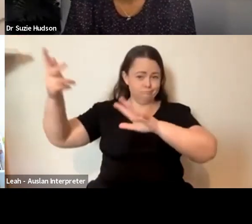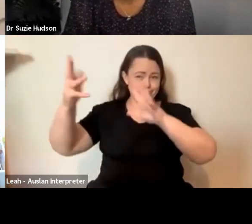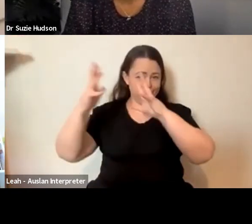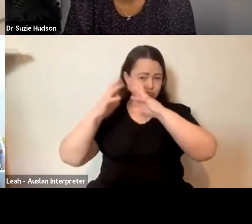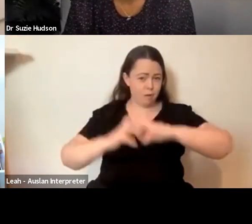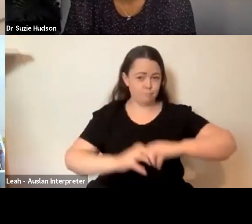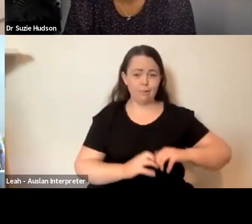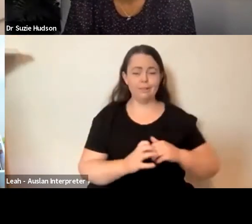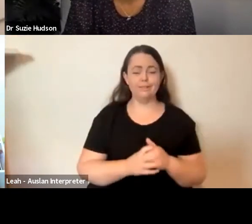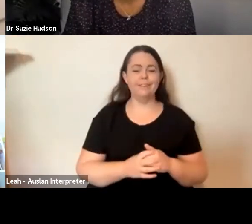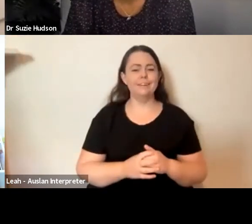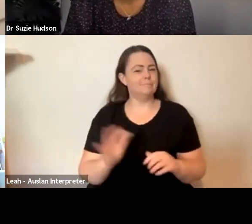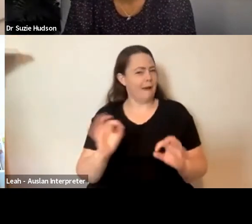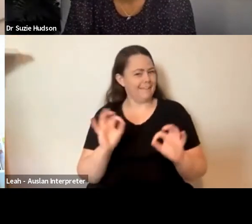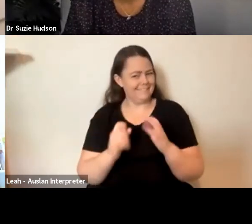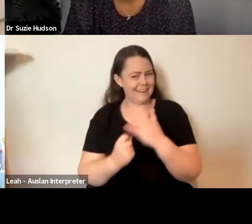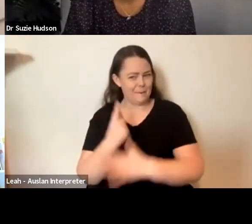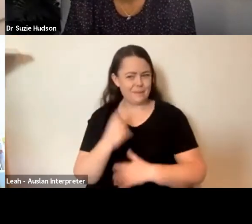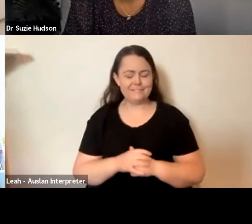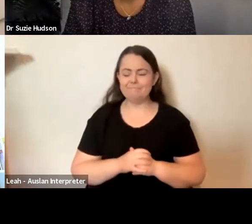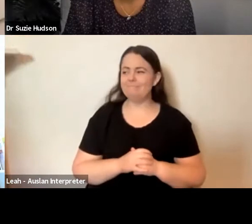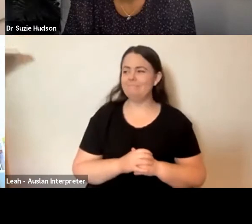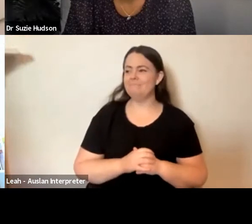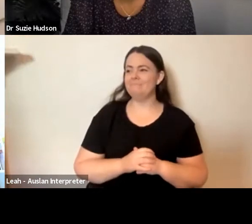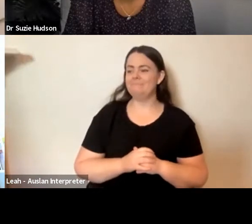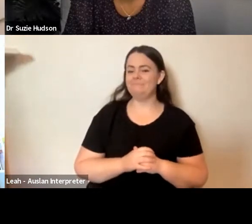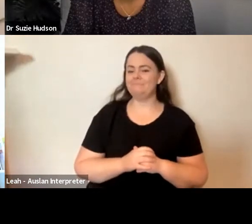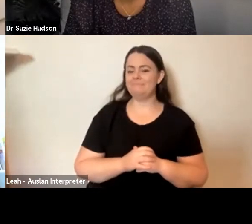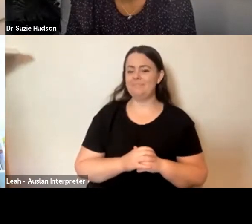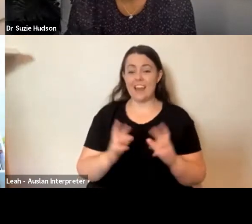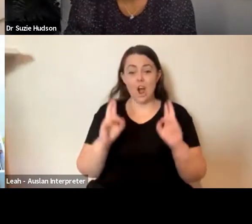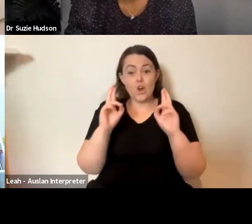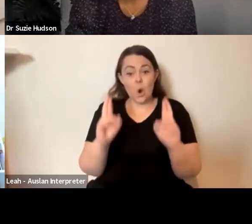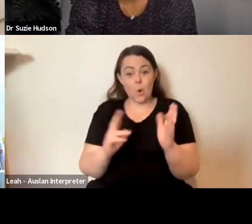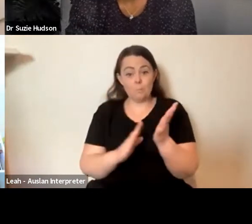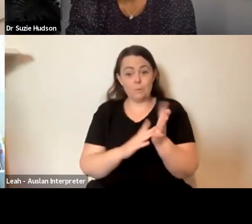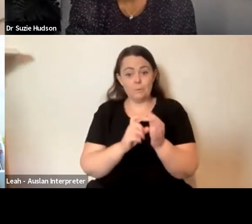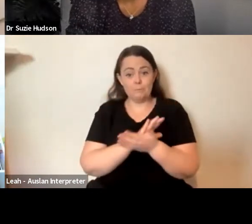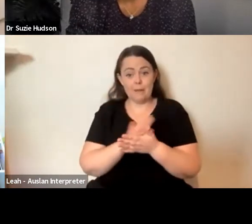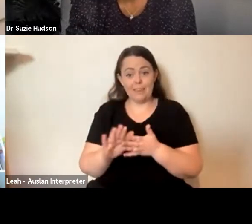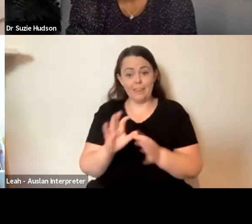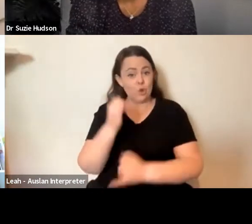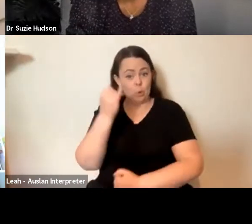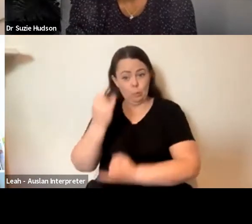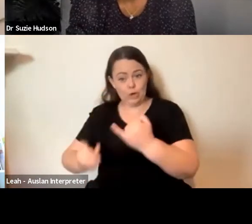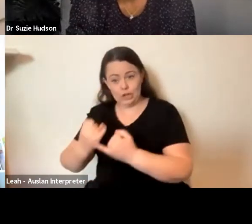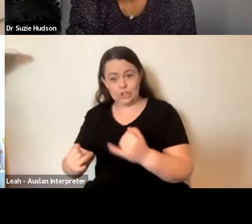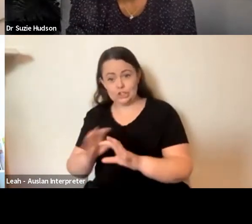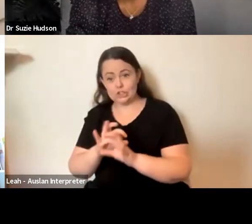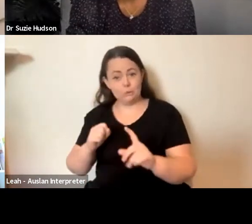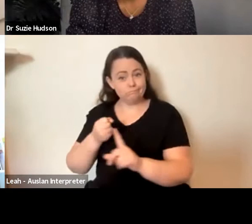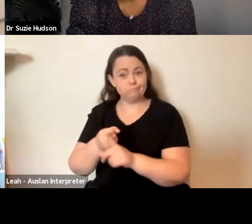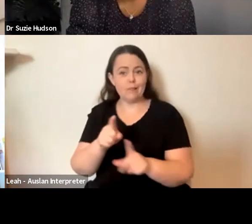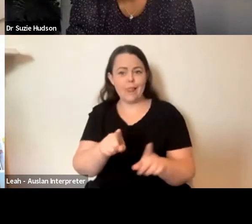of methamphetamine and heroin, I hope it won't. But yes, absolutely, the party drug